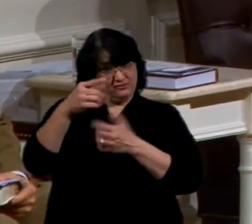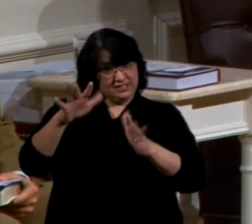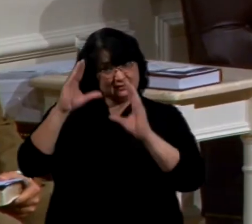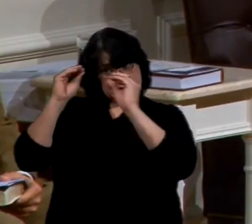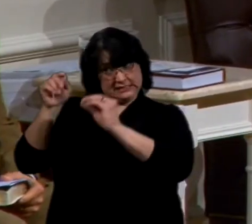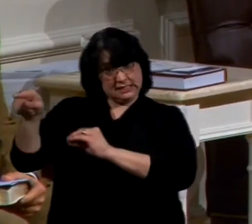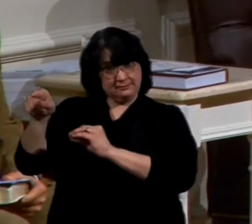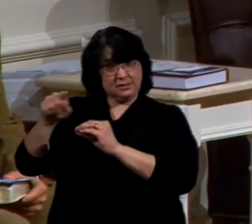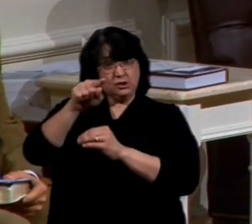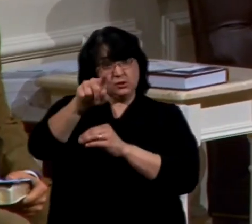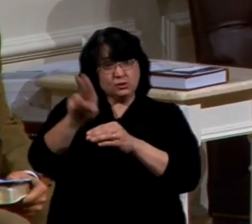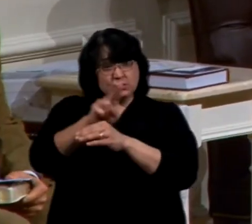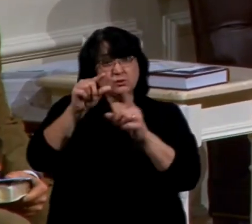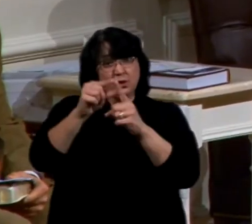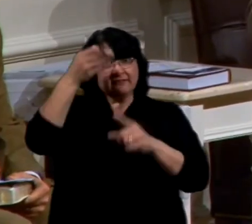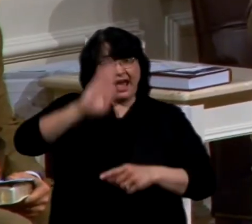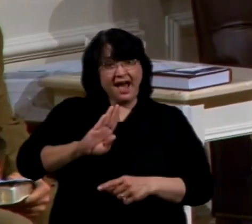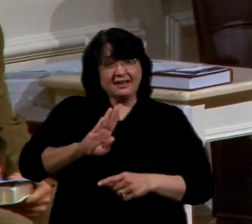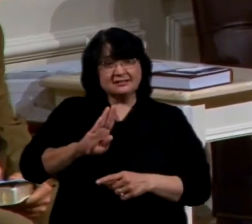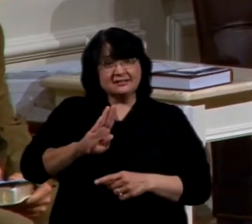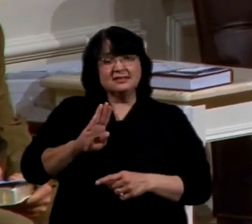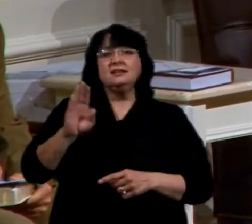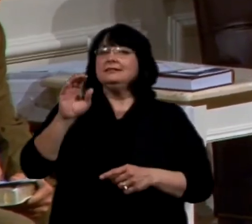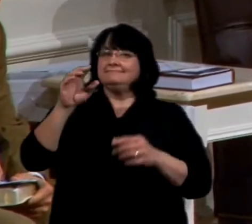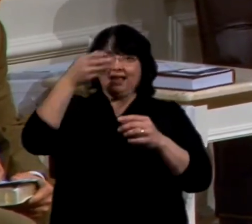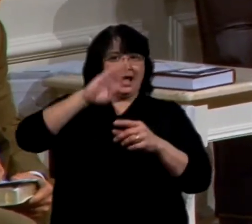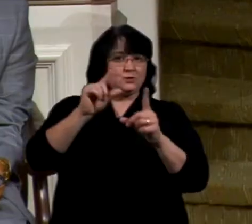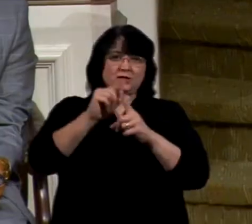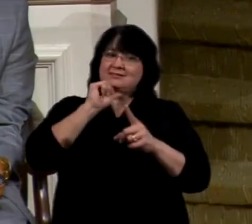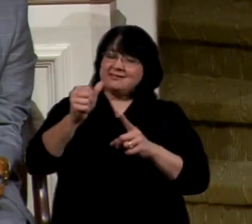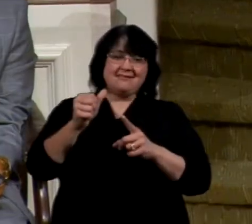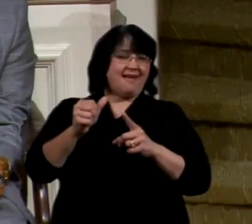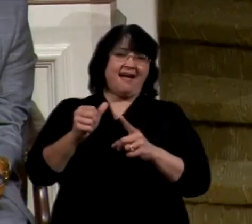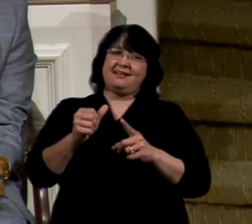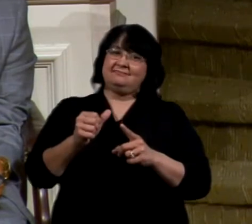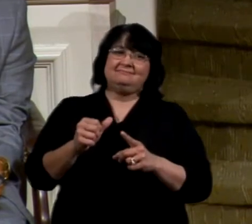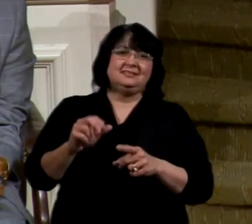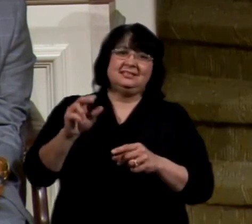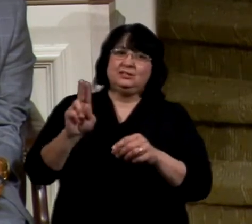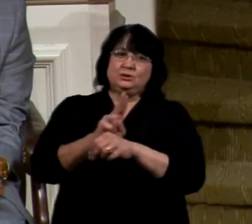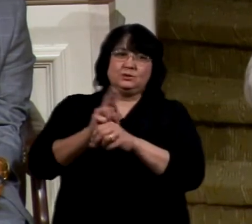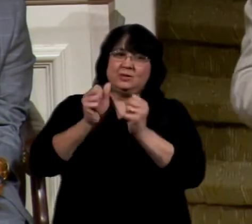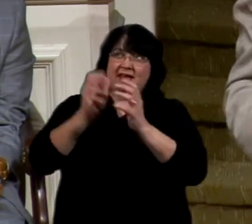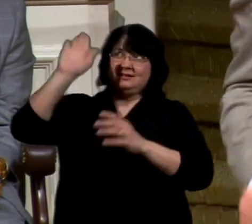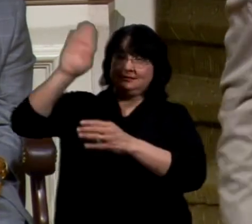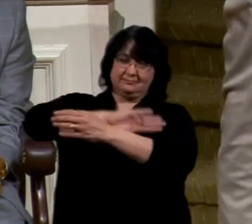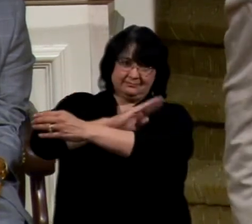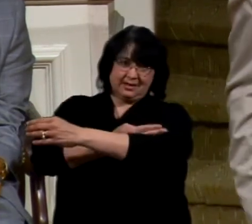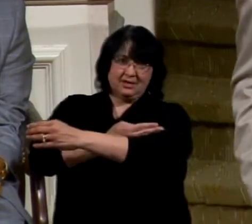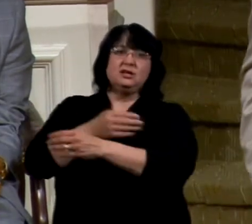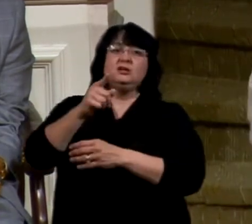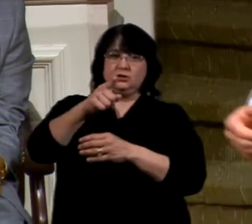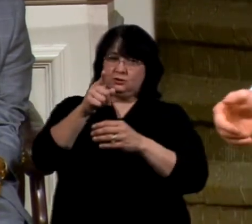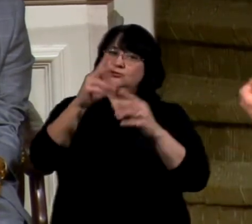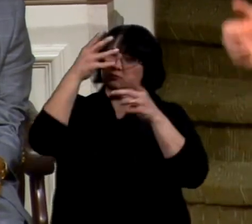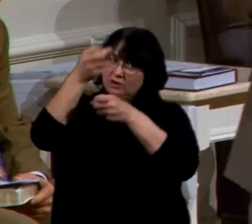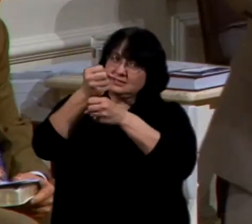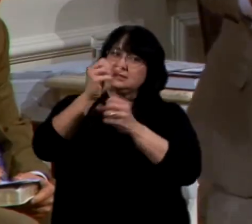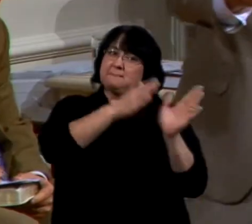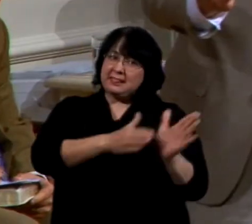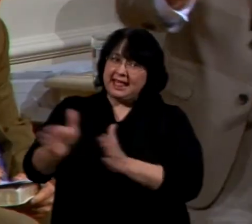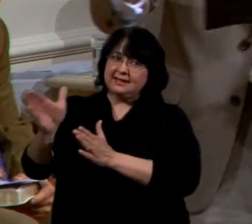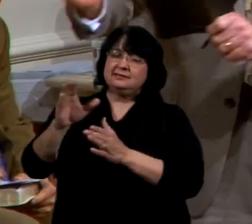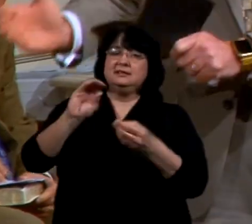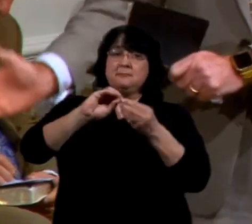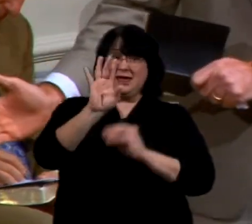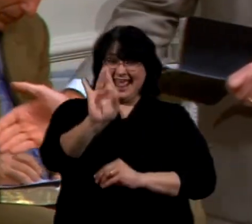Have you used the Word of God? The Word of God will not come back void. Trust the plan. So you can go to step 8. Step 8 is immediately